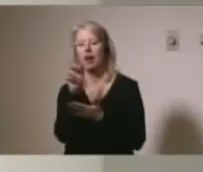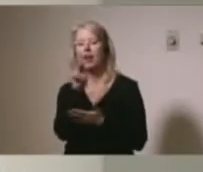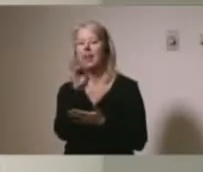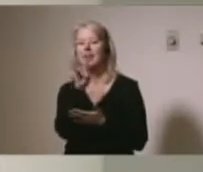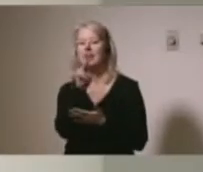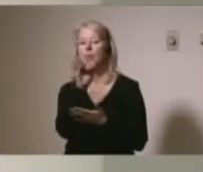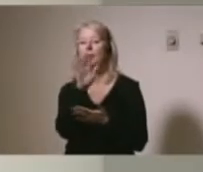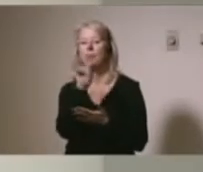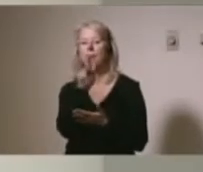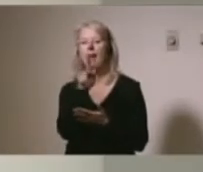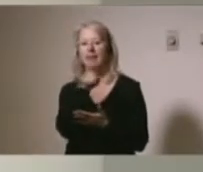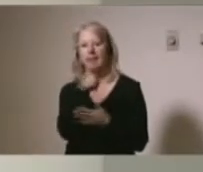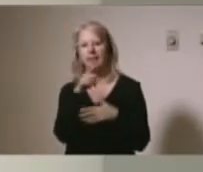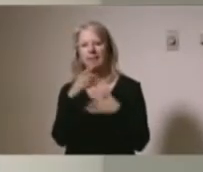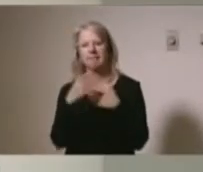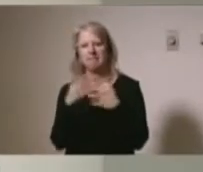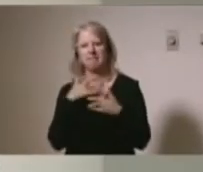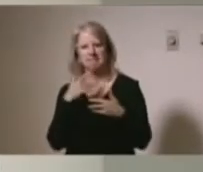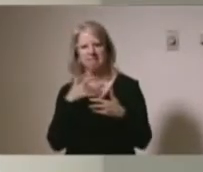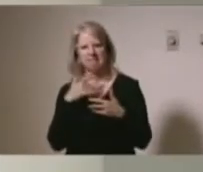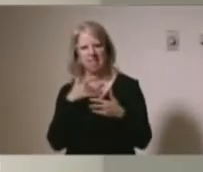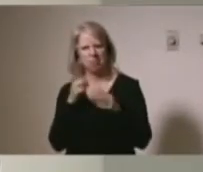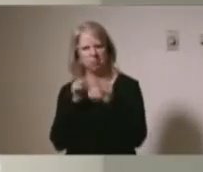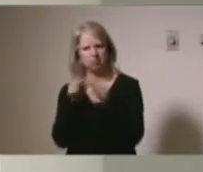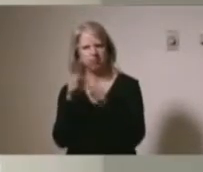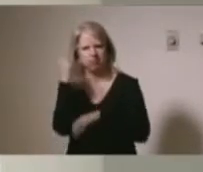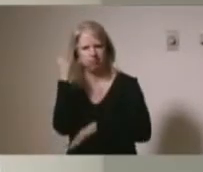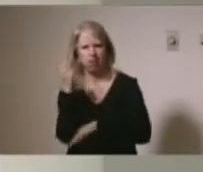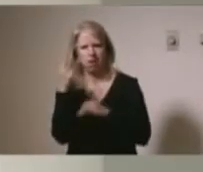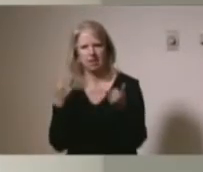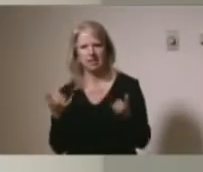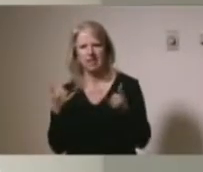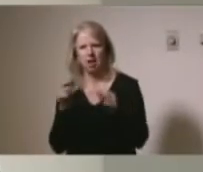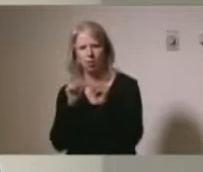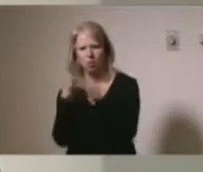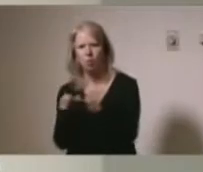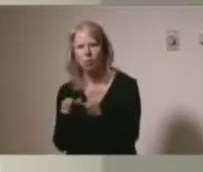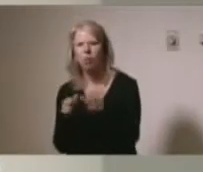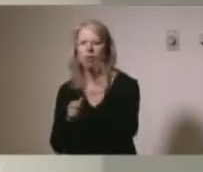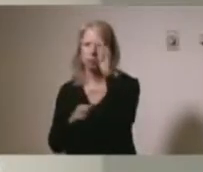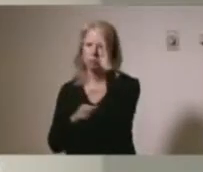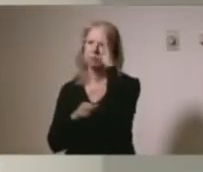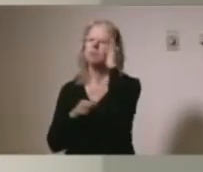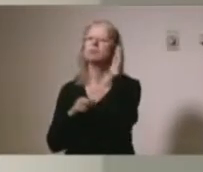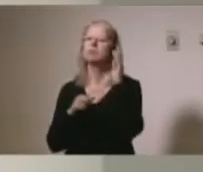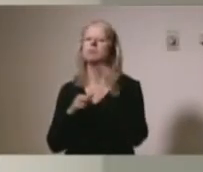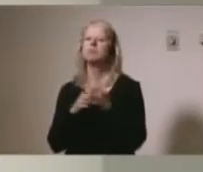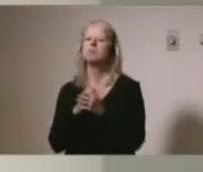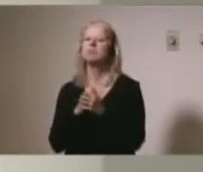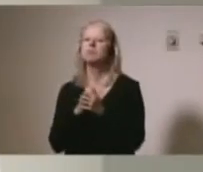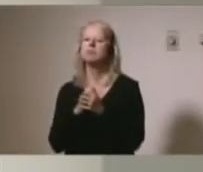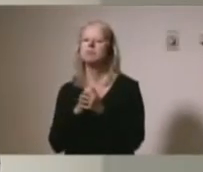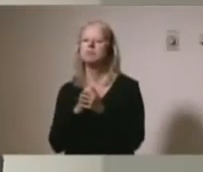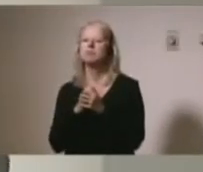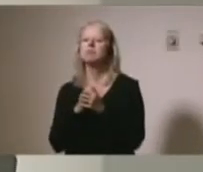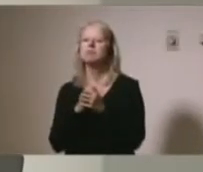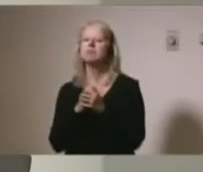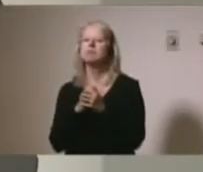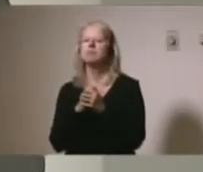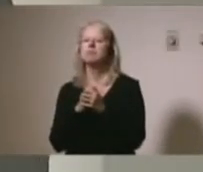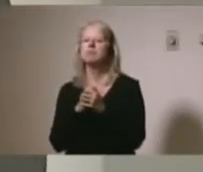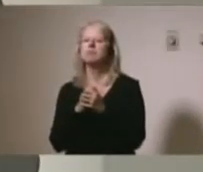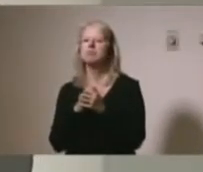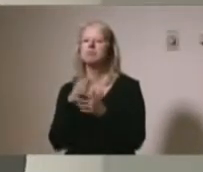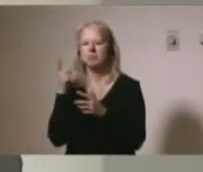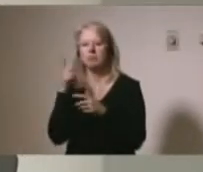Bank advised it would be self-sustainable by now. This hasn't happened and it won't until 2017. New